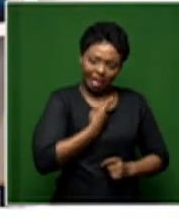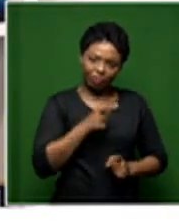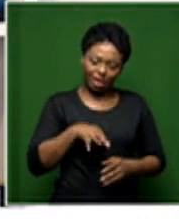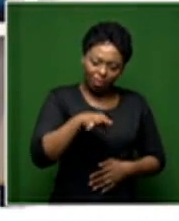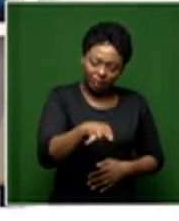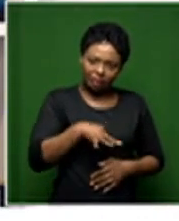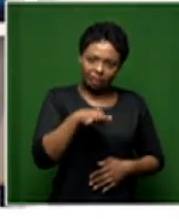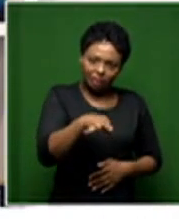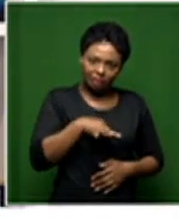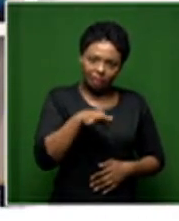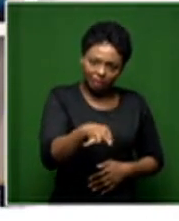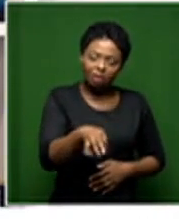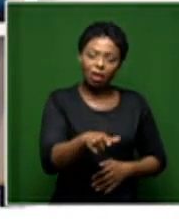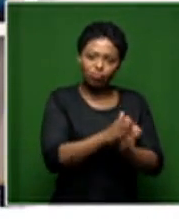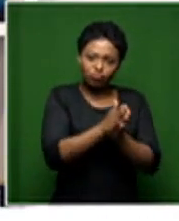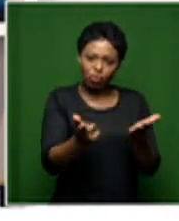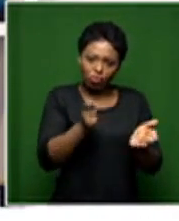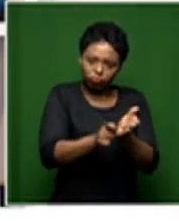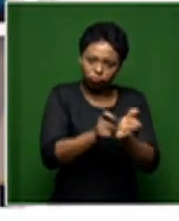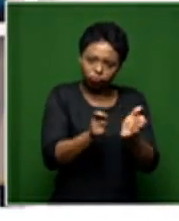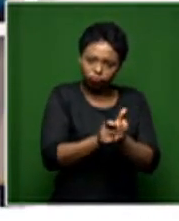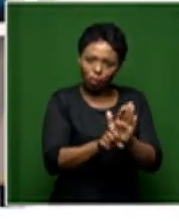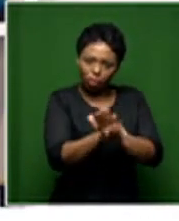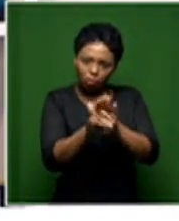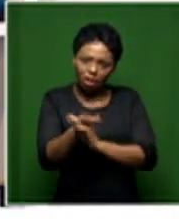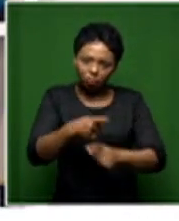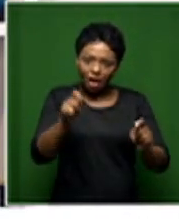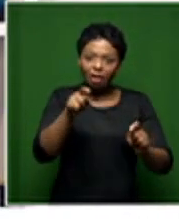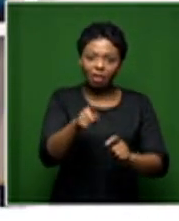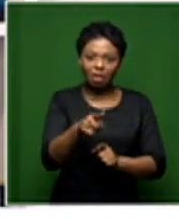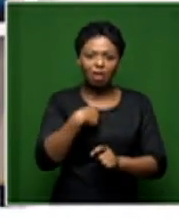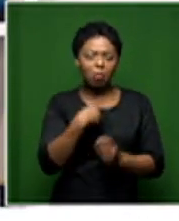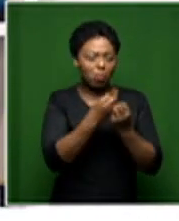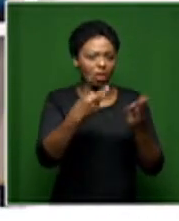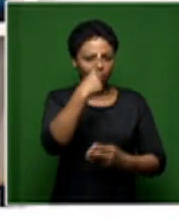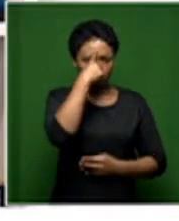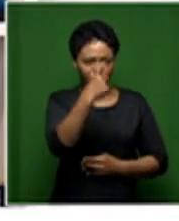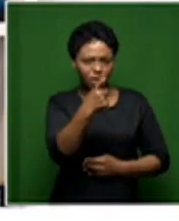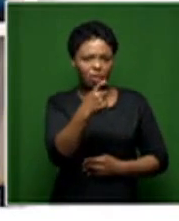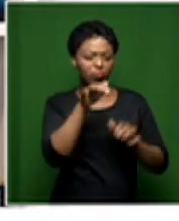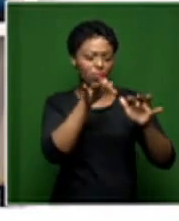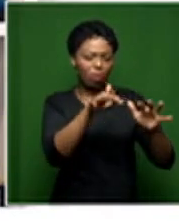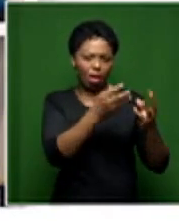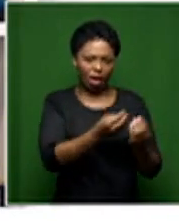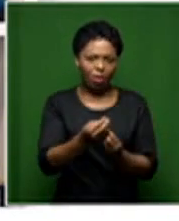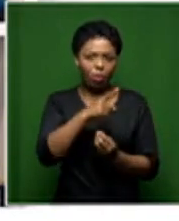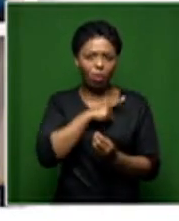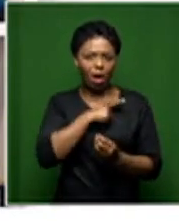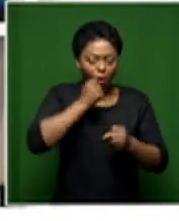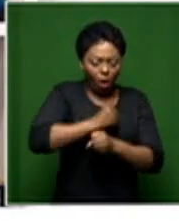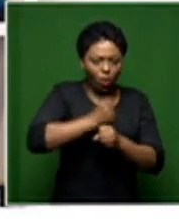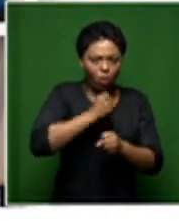now it makes people believe that their dreams are valid. And most importantly, that our work is